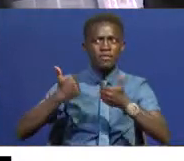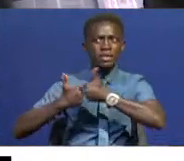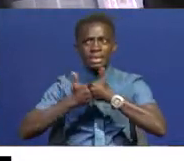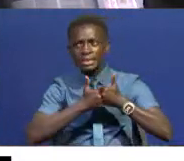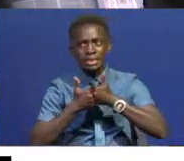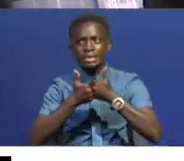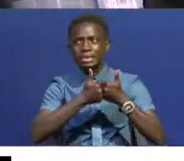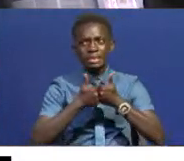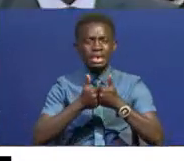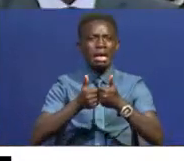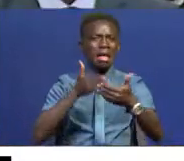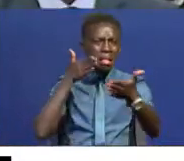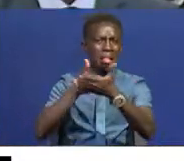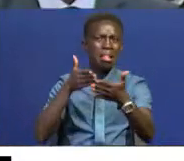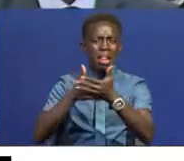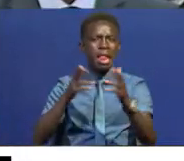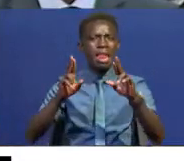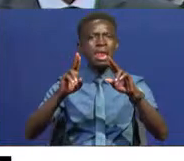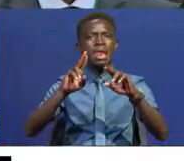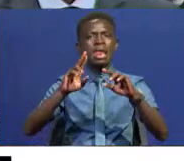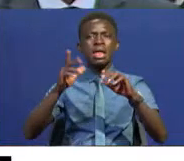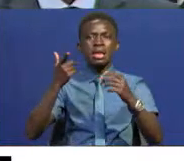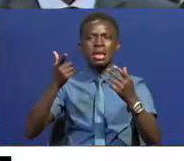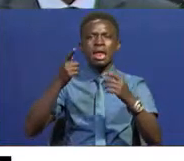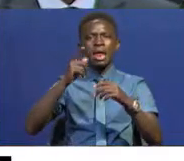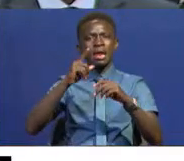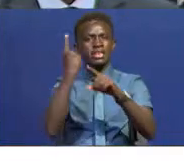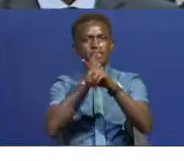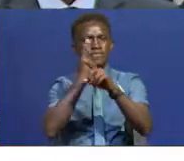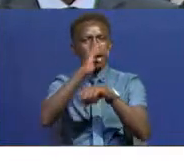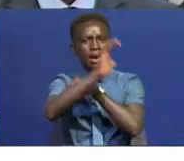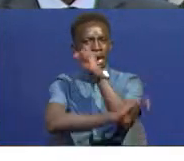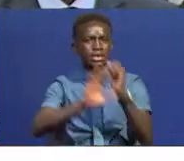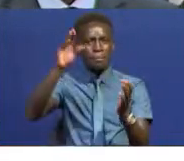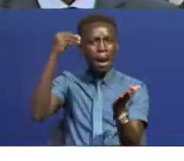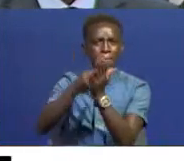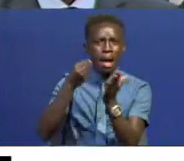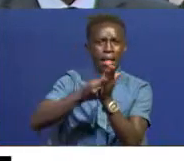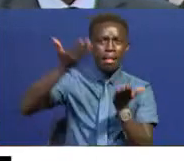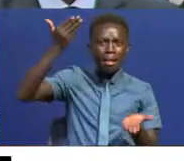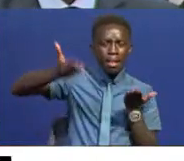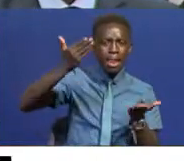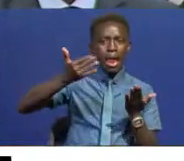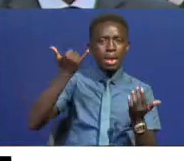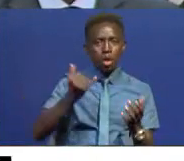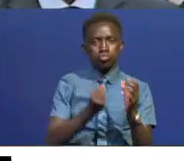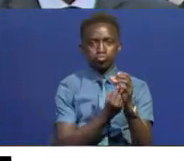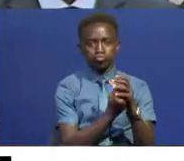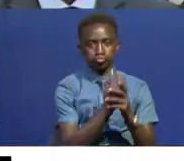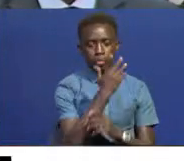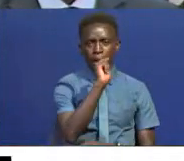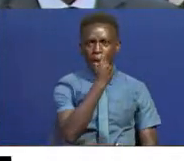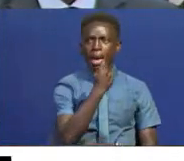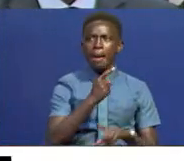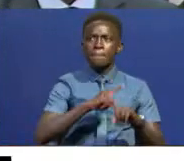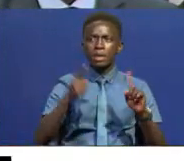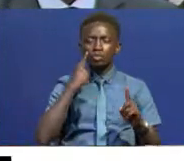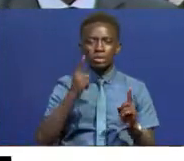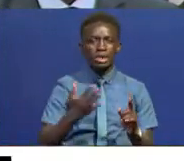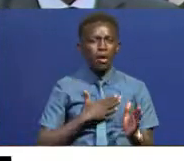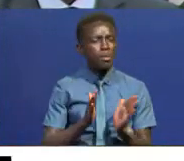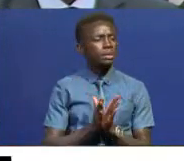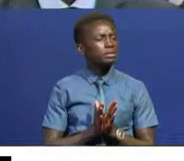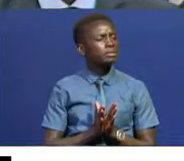major international currencies. Our import cover has grown to commendable levels, and our general economic